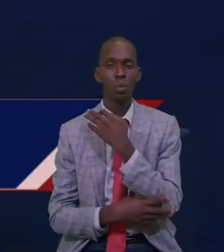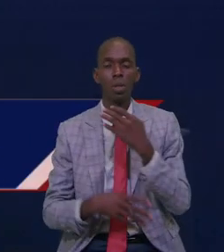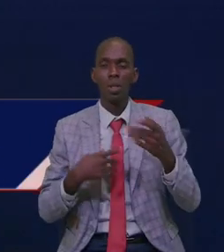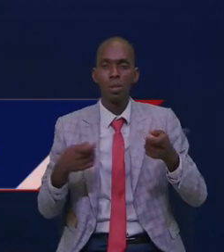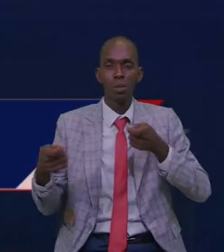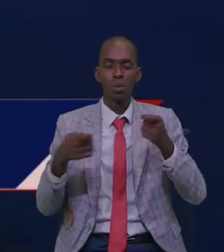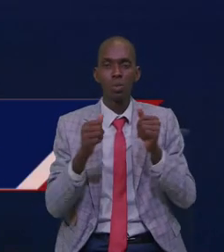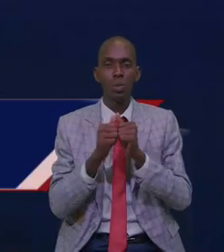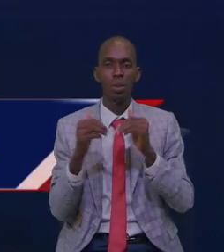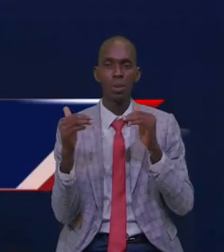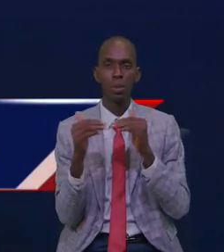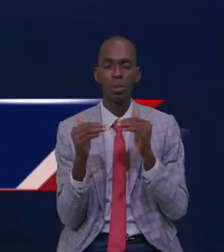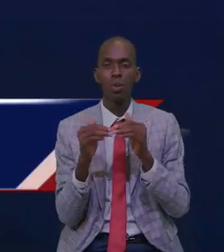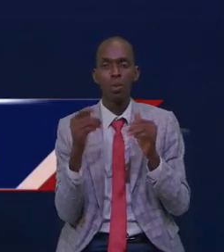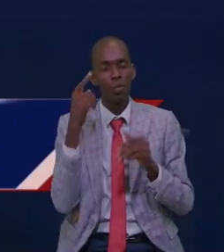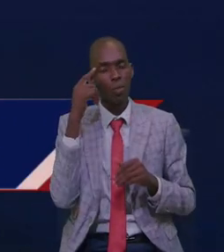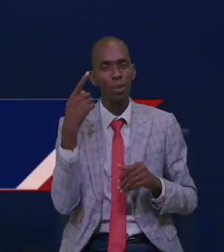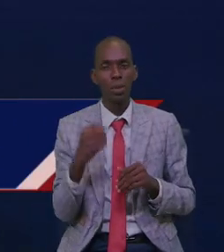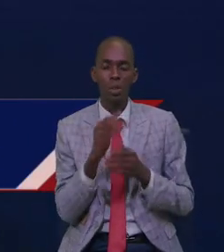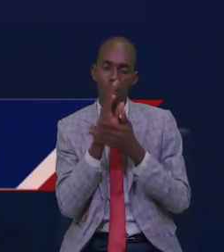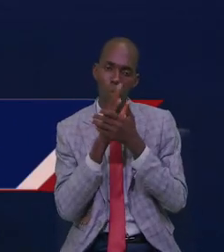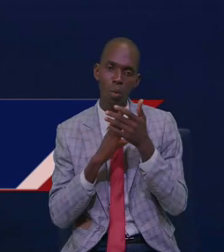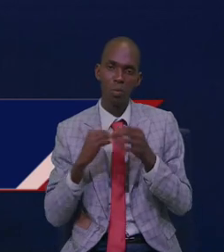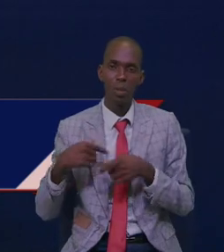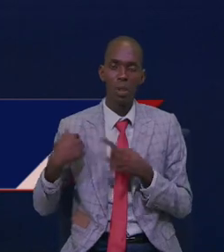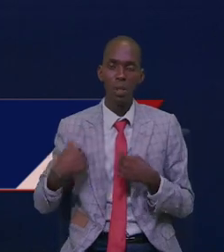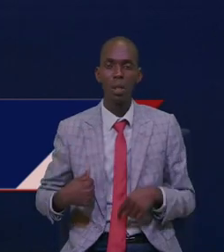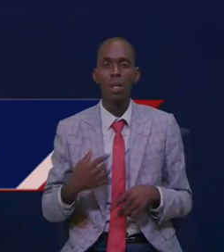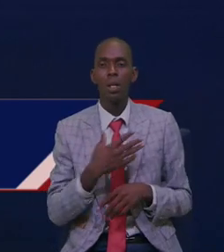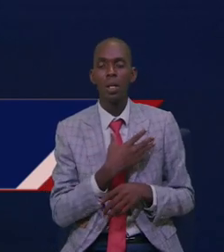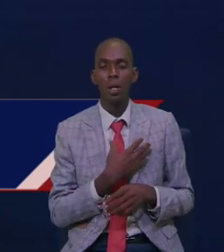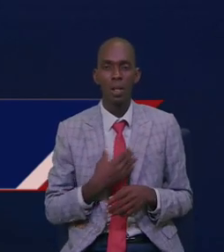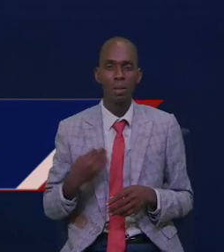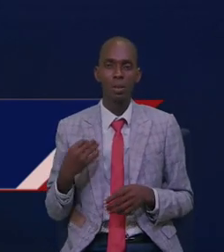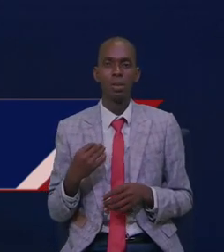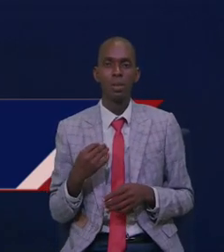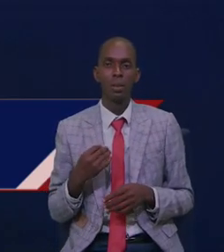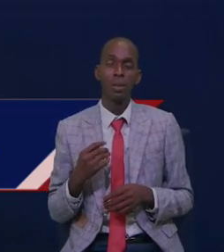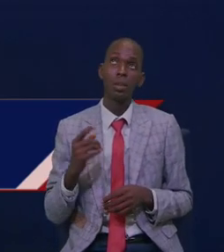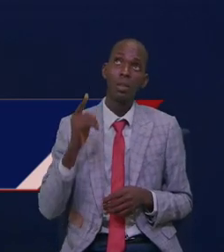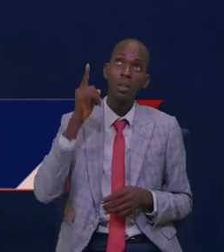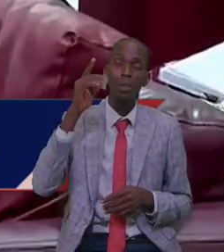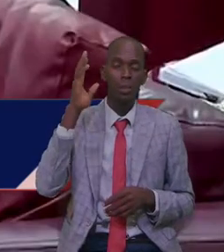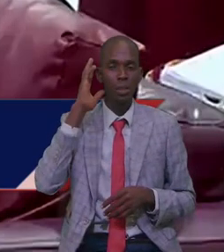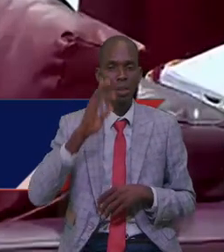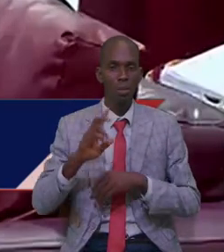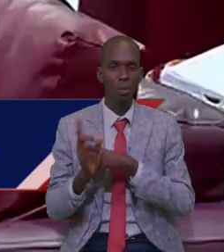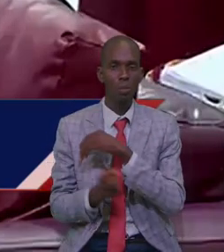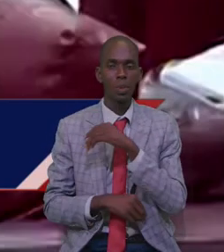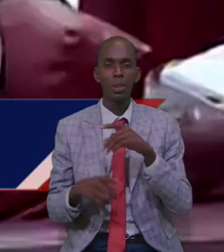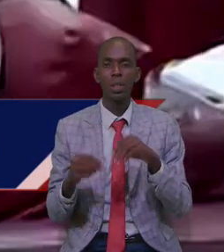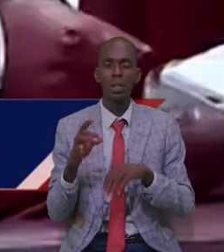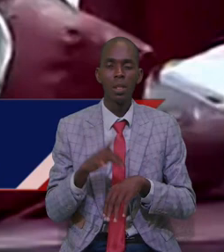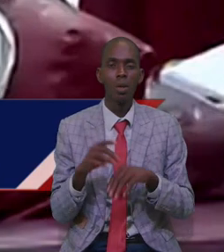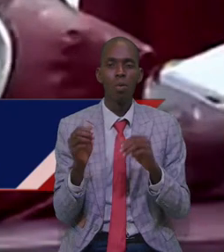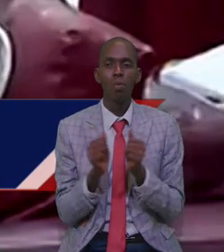the meek of the earth. And he shall, look at this, he shall smite the earth with